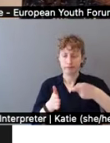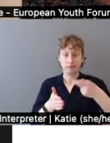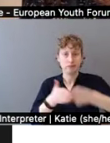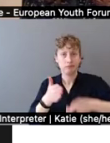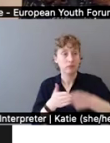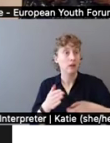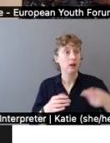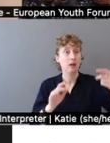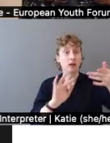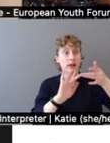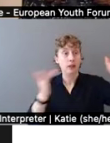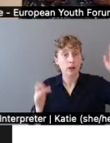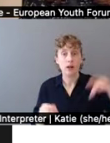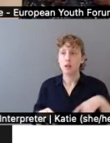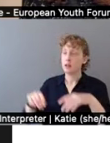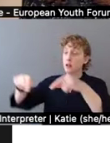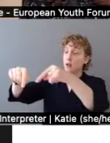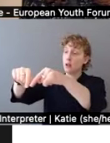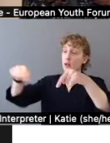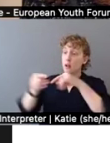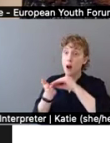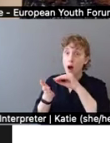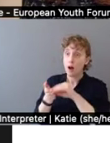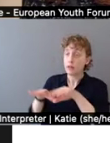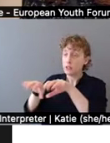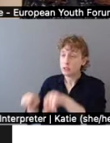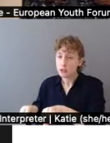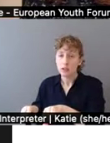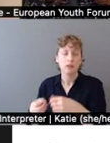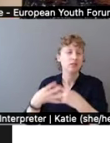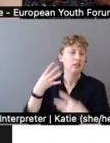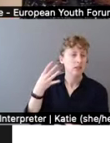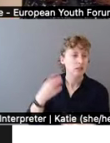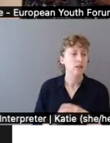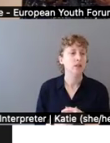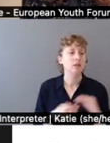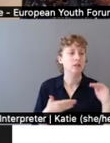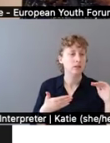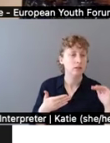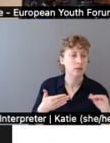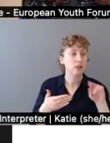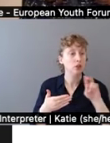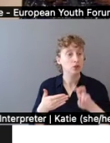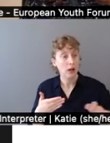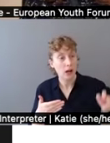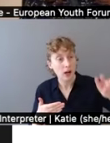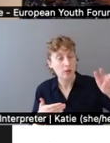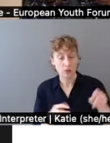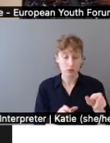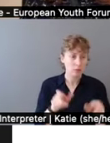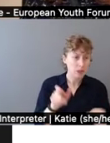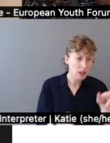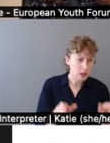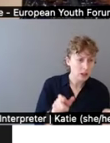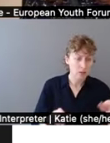office or other. So except from staff costs, travel, and capacity development, the other